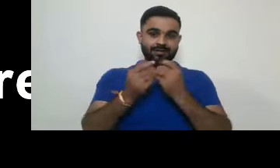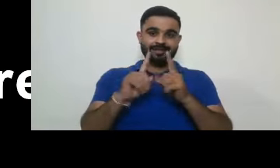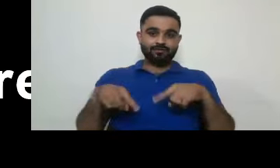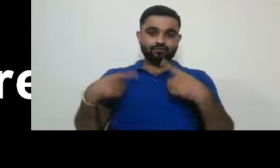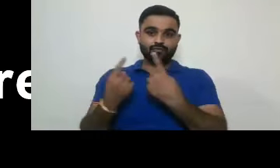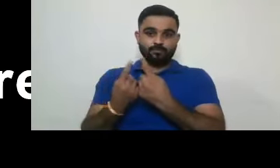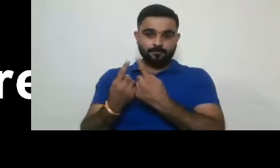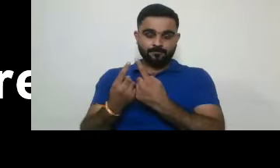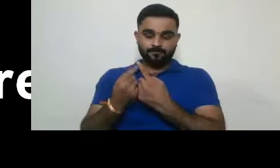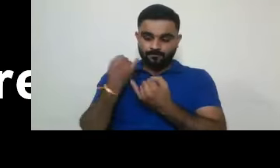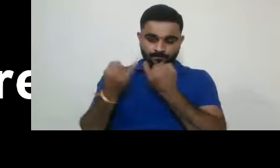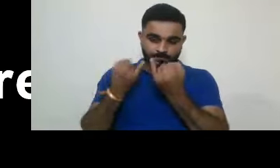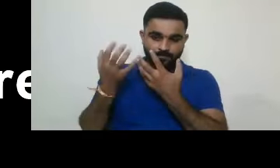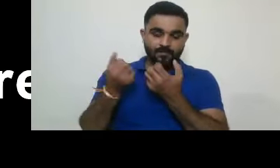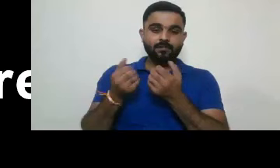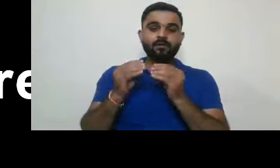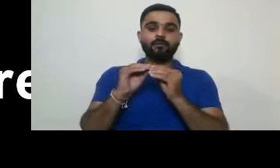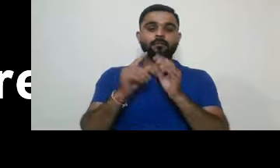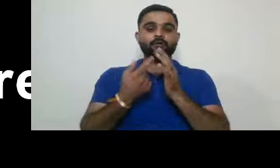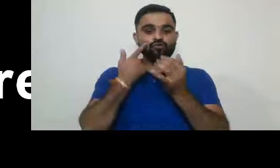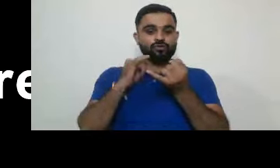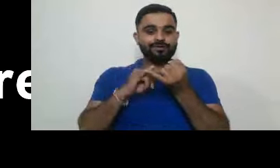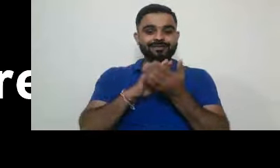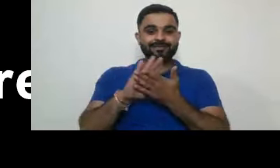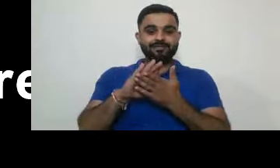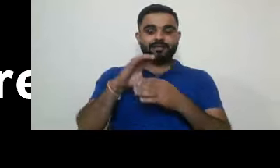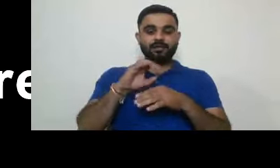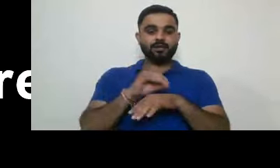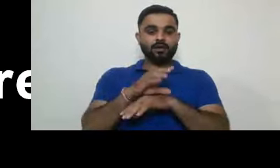what the findings from the British Council report.